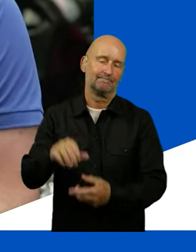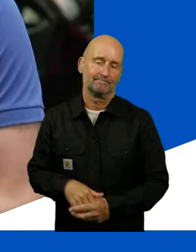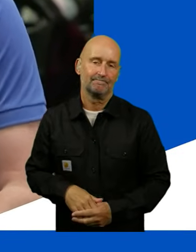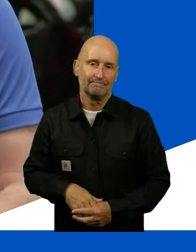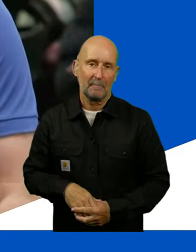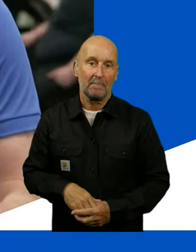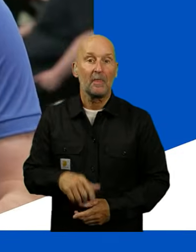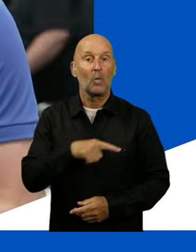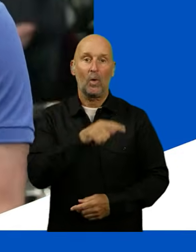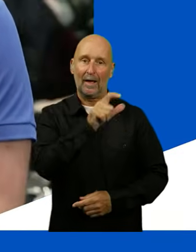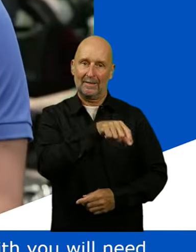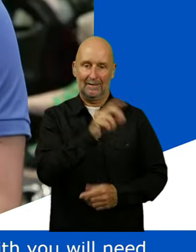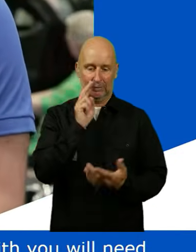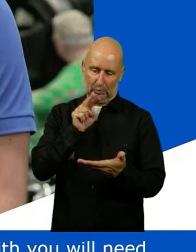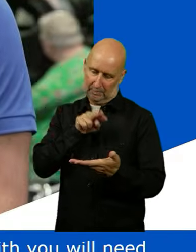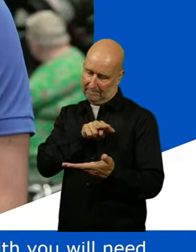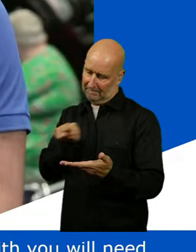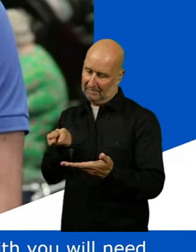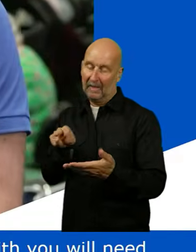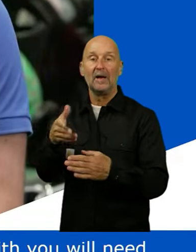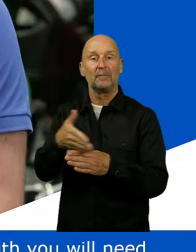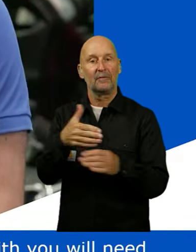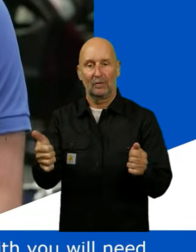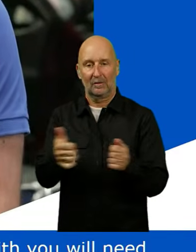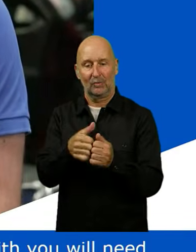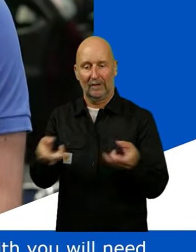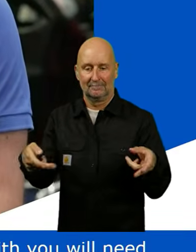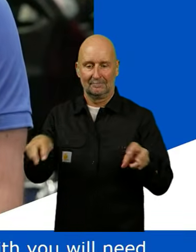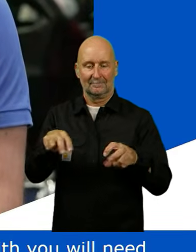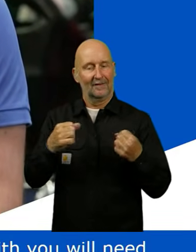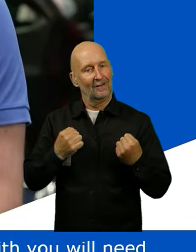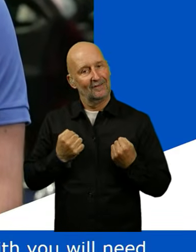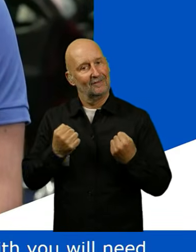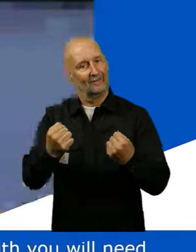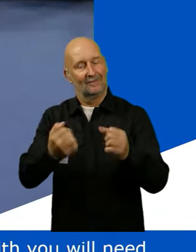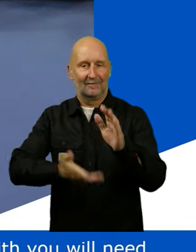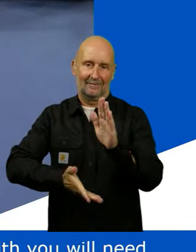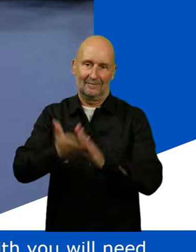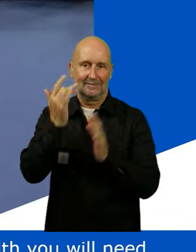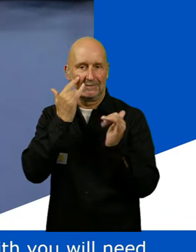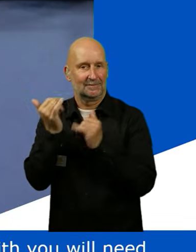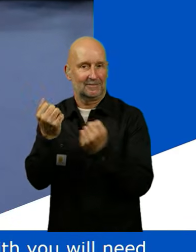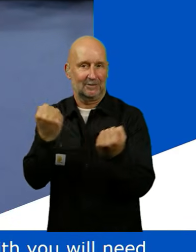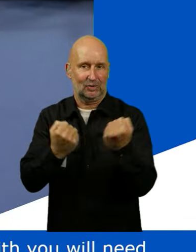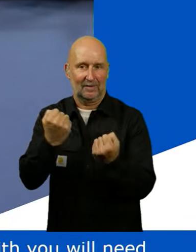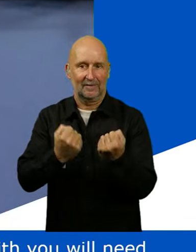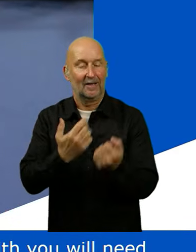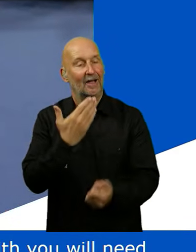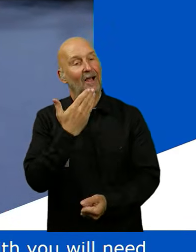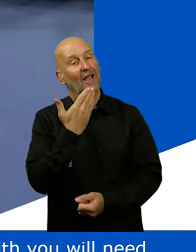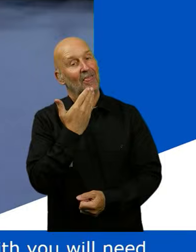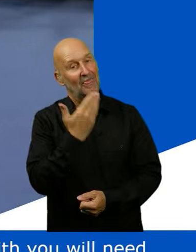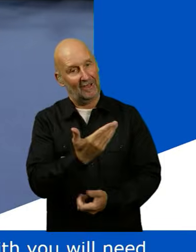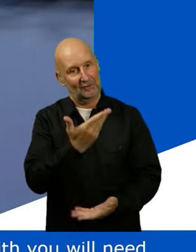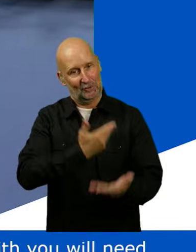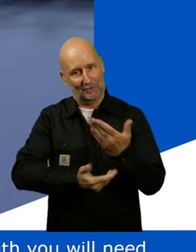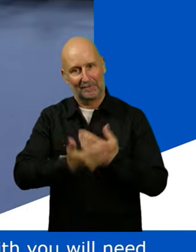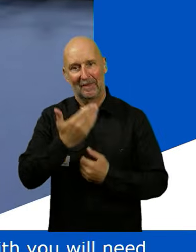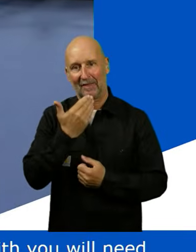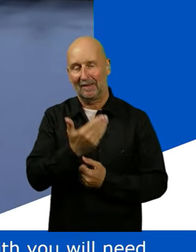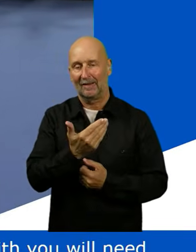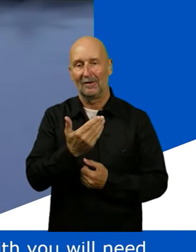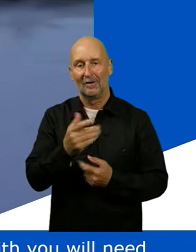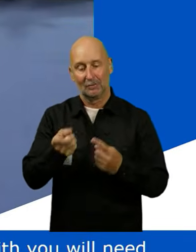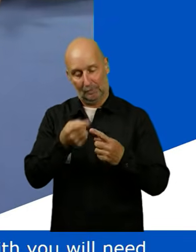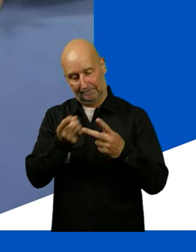because the dealer will always need to see the driving license before they can allow you to drive a car. Brilliant. That's been really helpful. Thank you, Guy, for your time today. There's some great things to